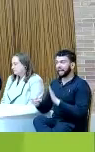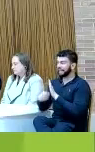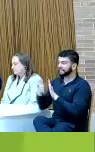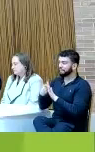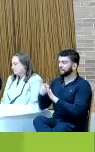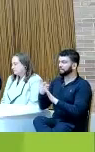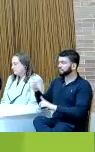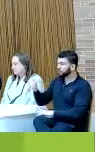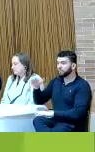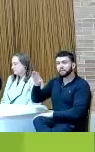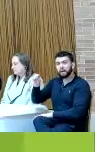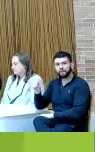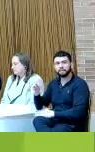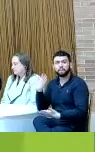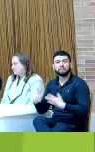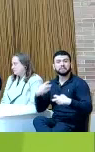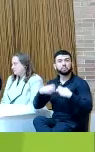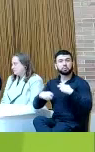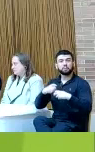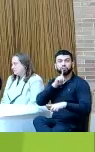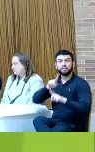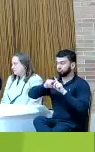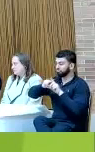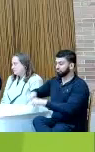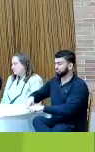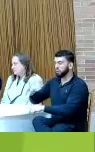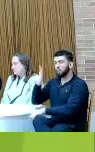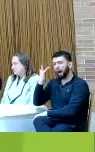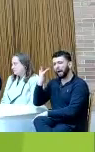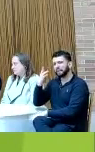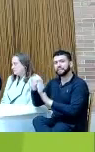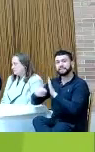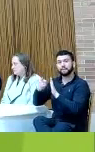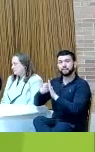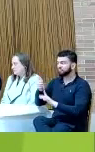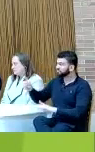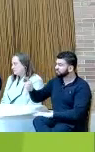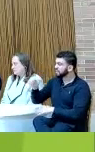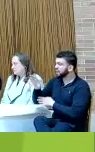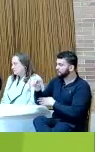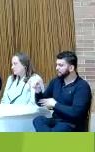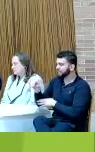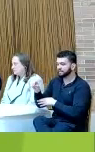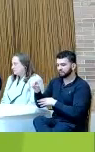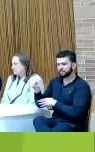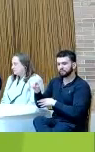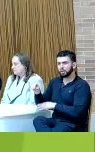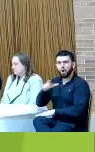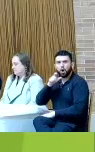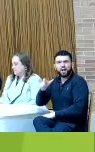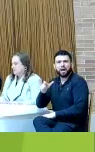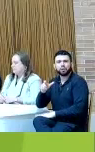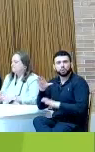it might be a problem relying on these companies companies because at times some of these companies are not necessarily doing the proper